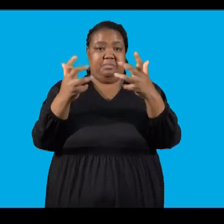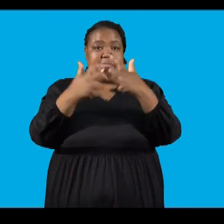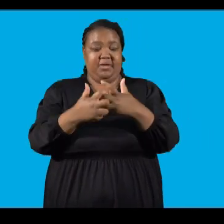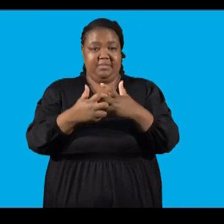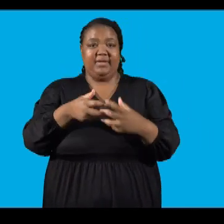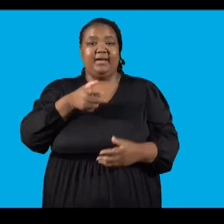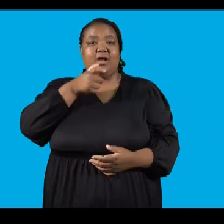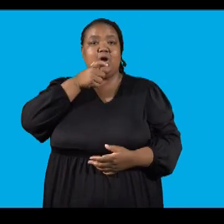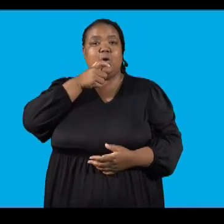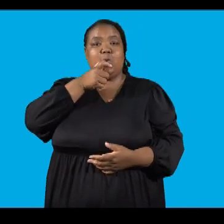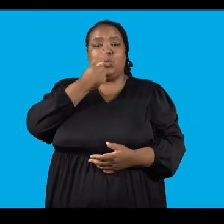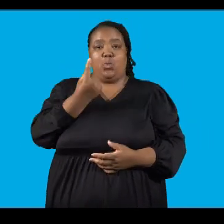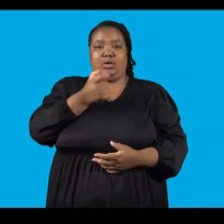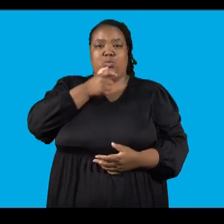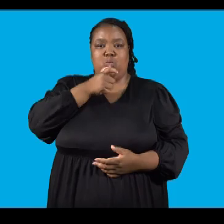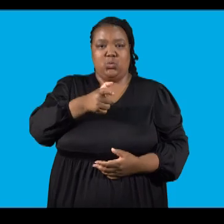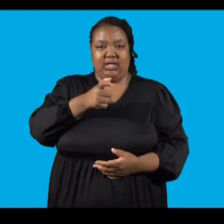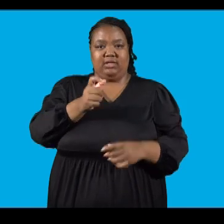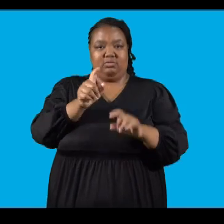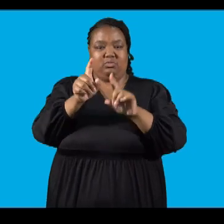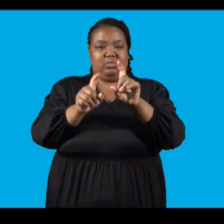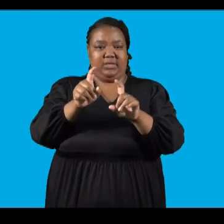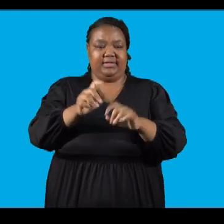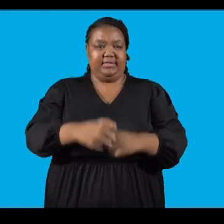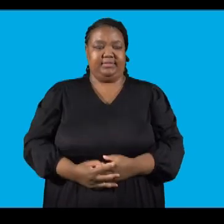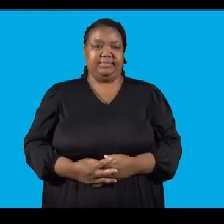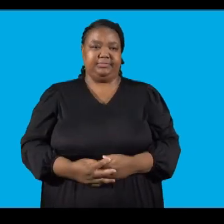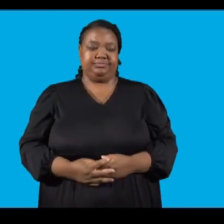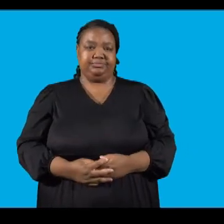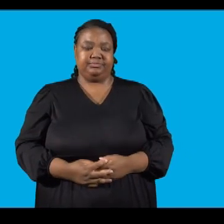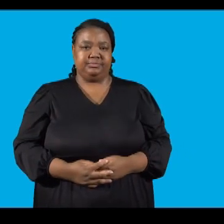as give one-term questions.